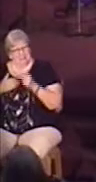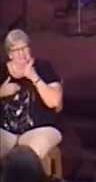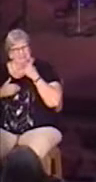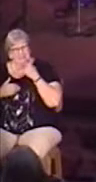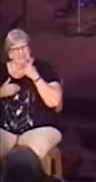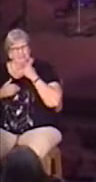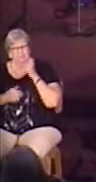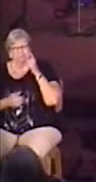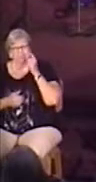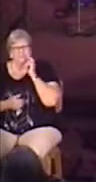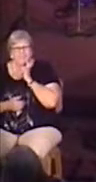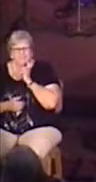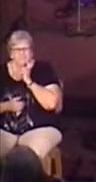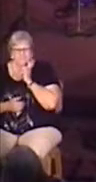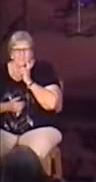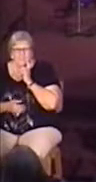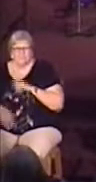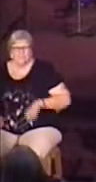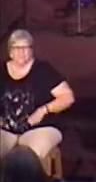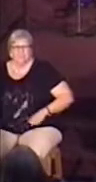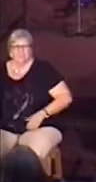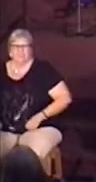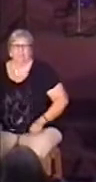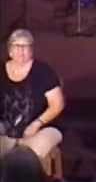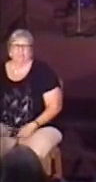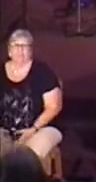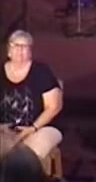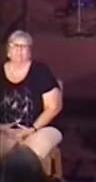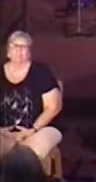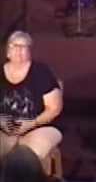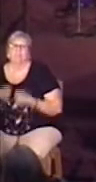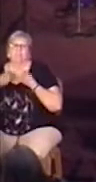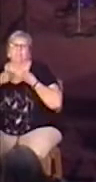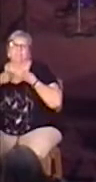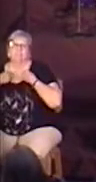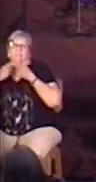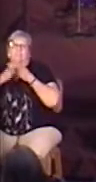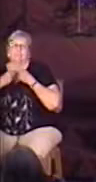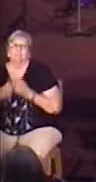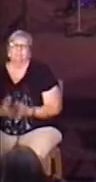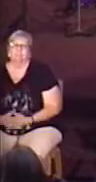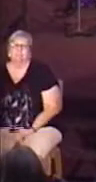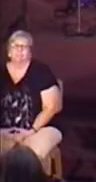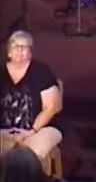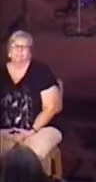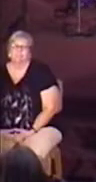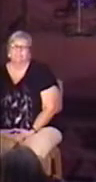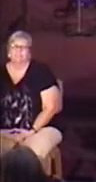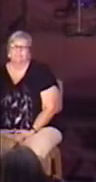may be wrong. Gentleness says, I am willing to listen and change.